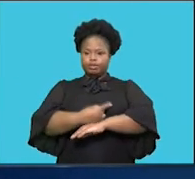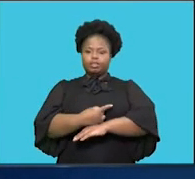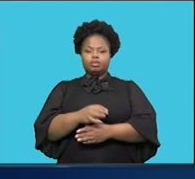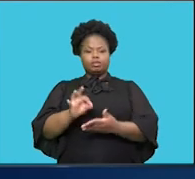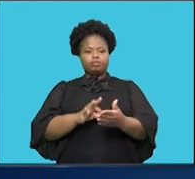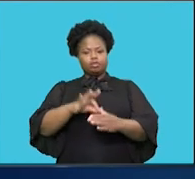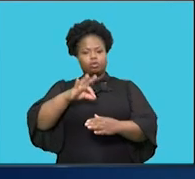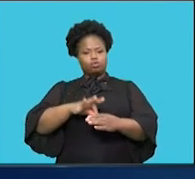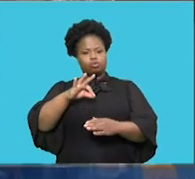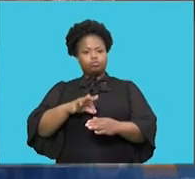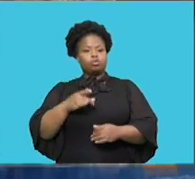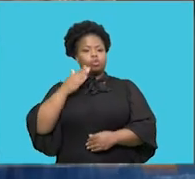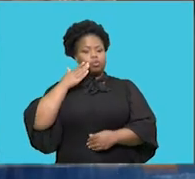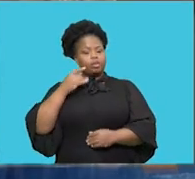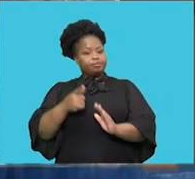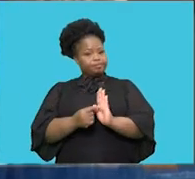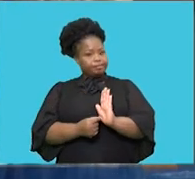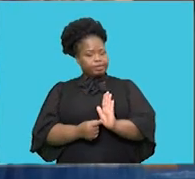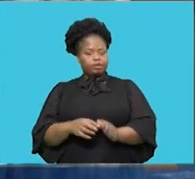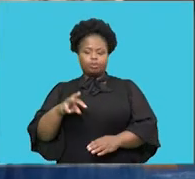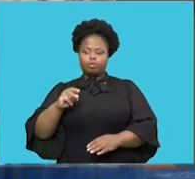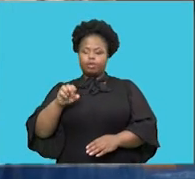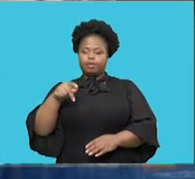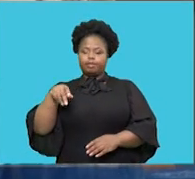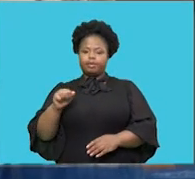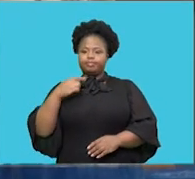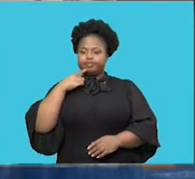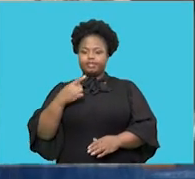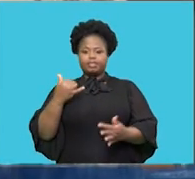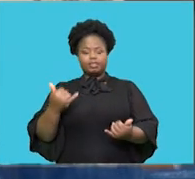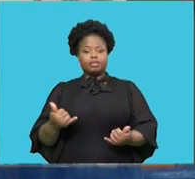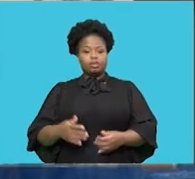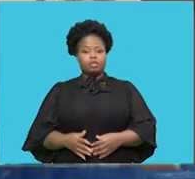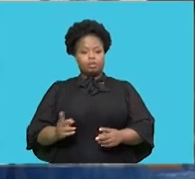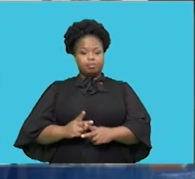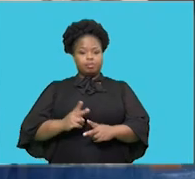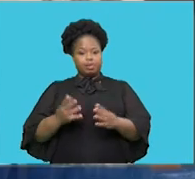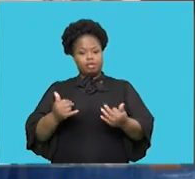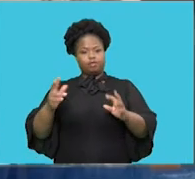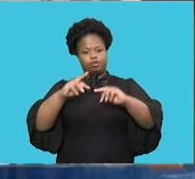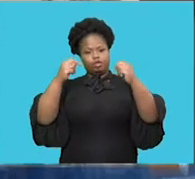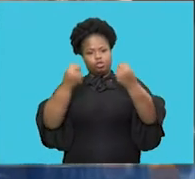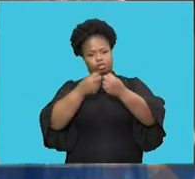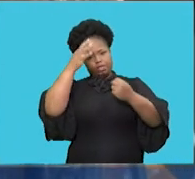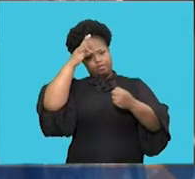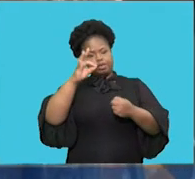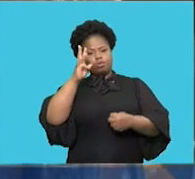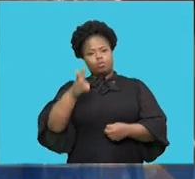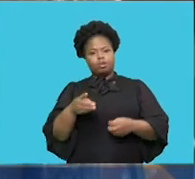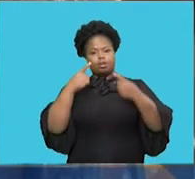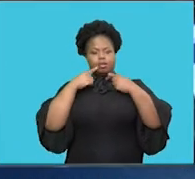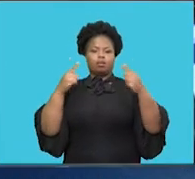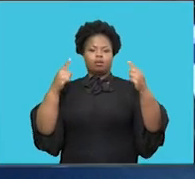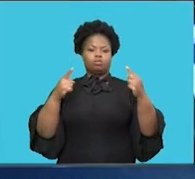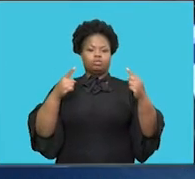di tlilong ho phethwa ka lona, Mwepia o boletse ha ba letile ketapele ya naha ho etseng phatlalatso ya mohla monene,